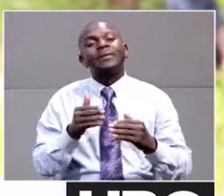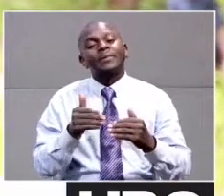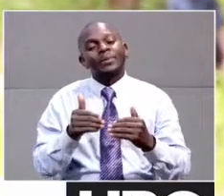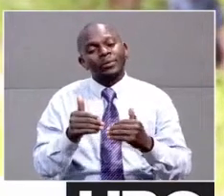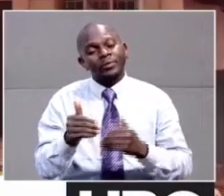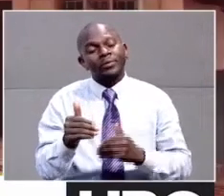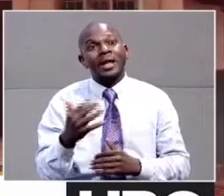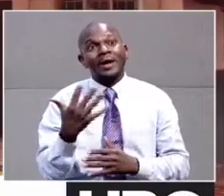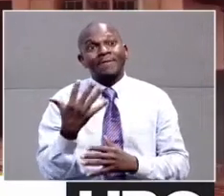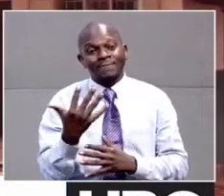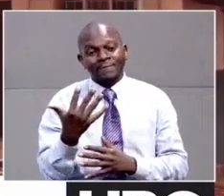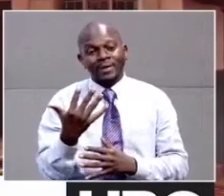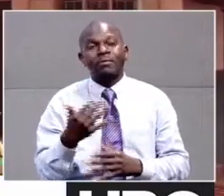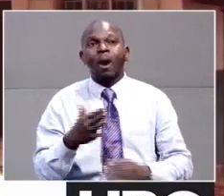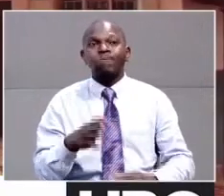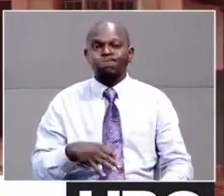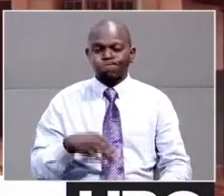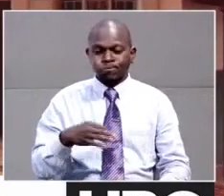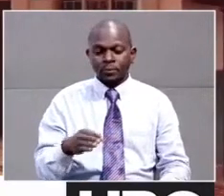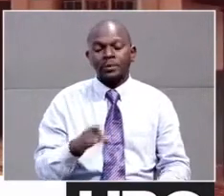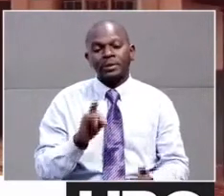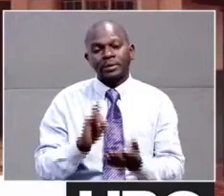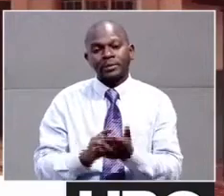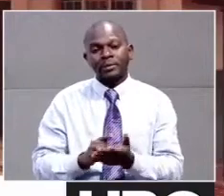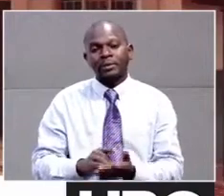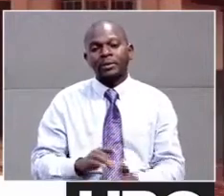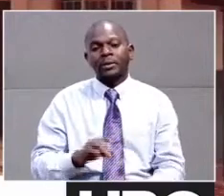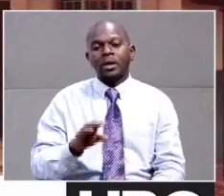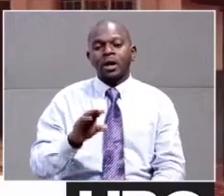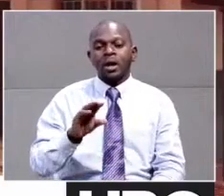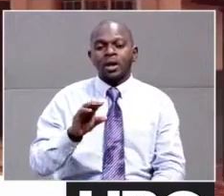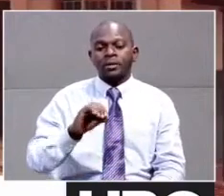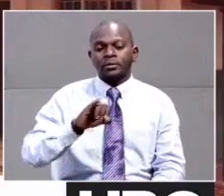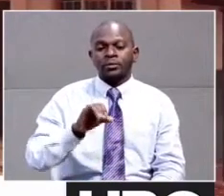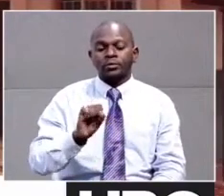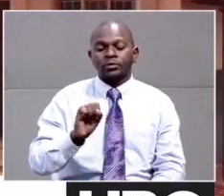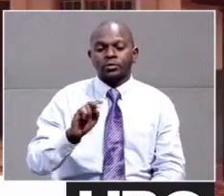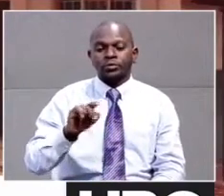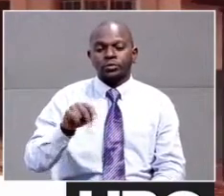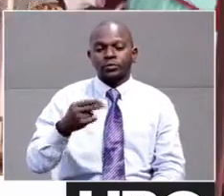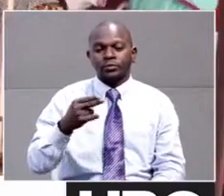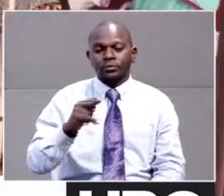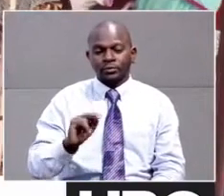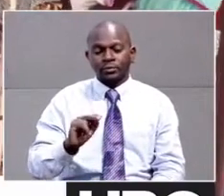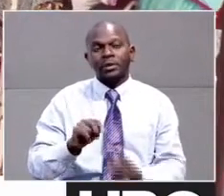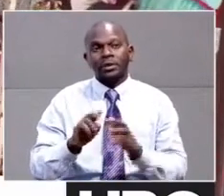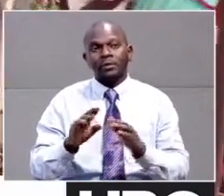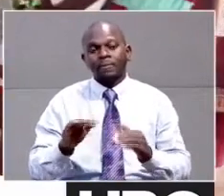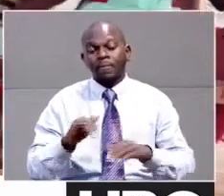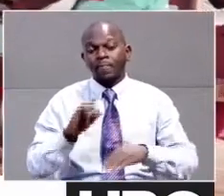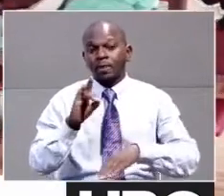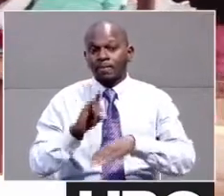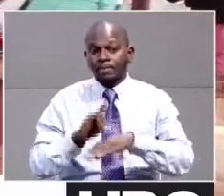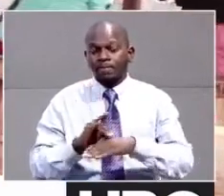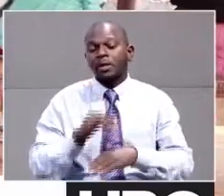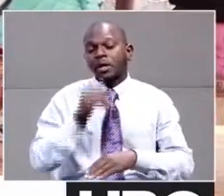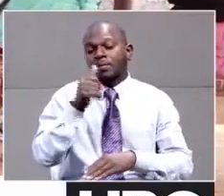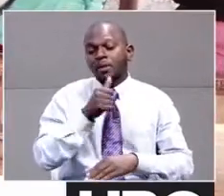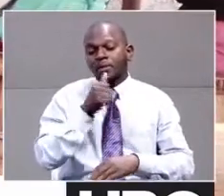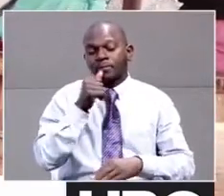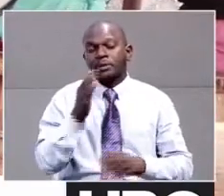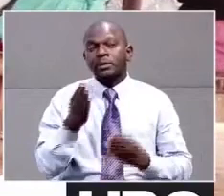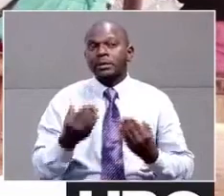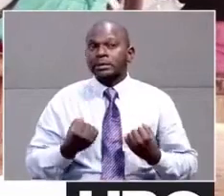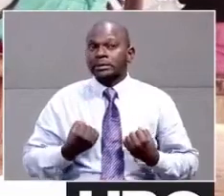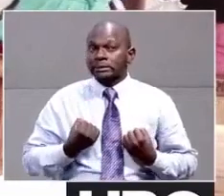5 pregnancies. According to Dr. Joseph Amodoi, the in-charge of the facility, they have been relying on private means of